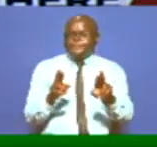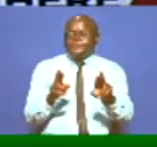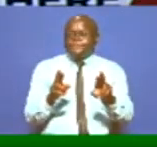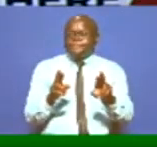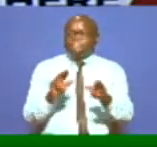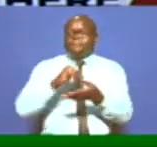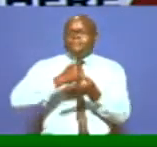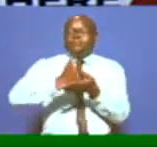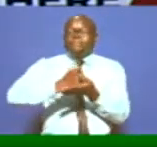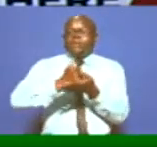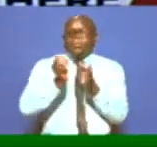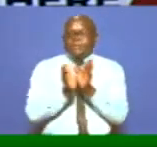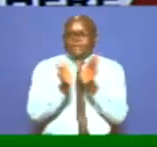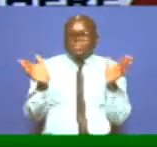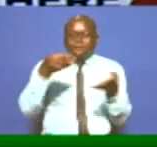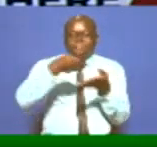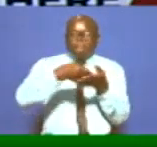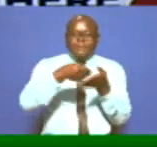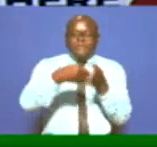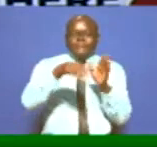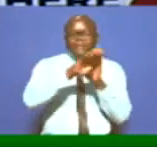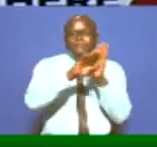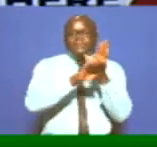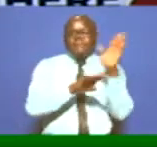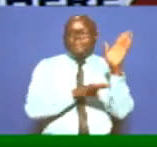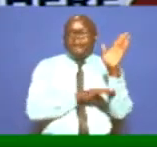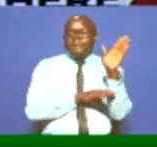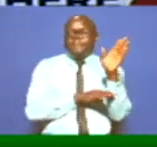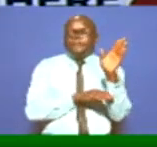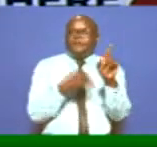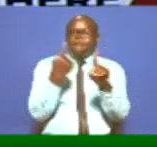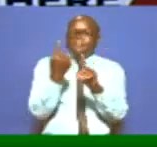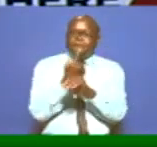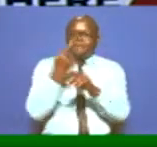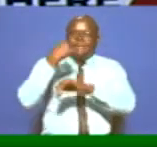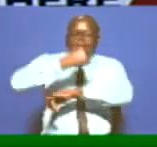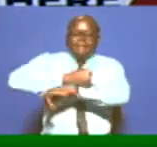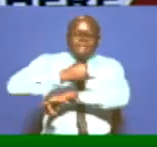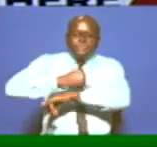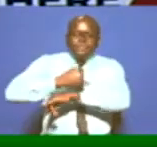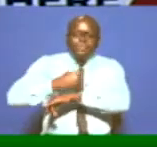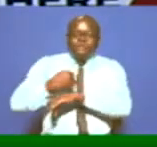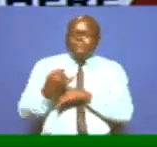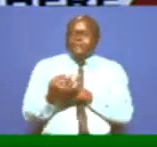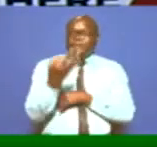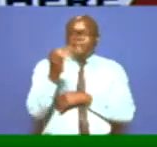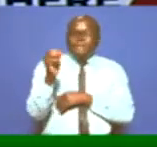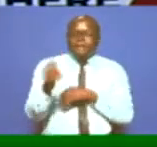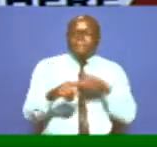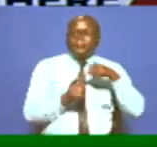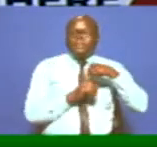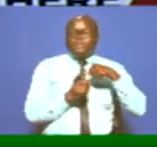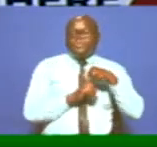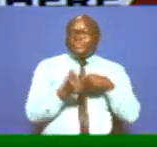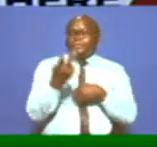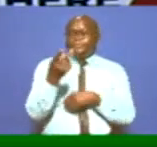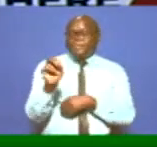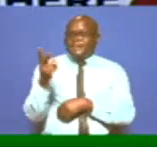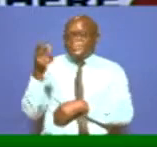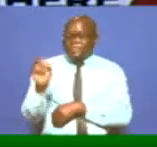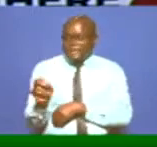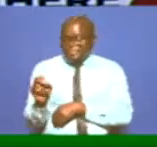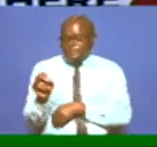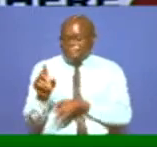the Auditor General and the financial statements in respect of the following institutions for the year ended 30th June 2020 under